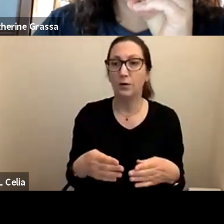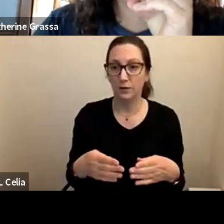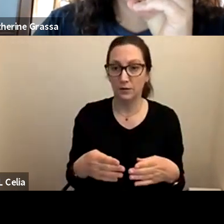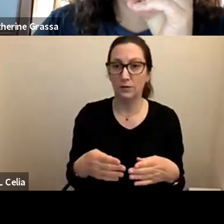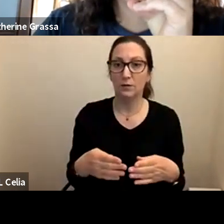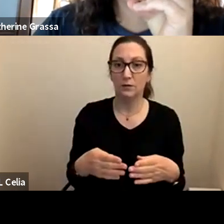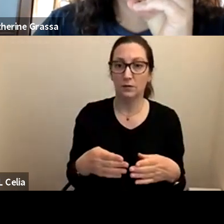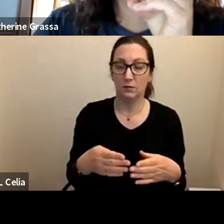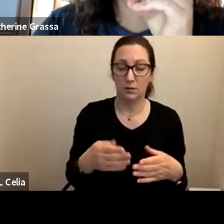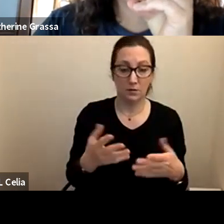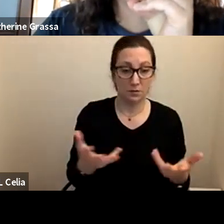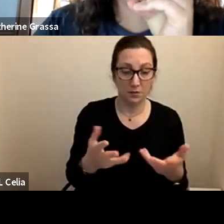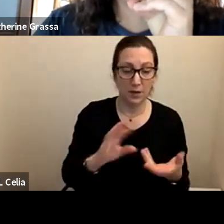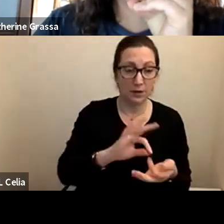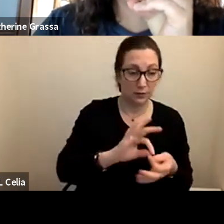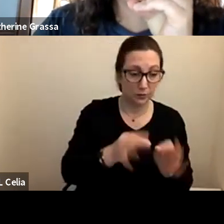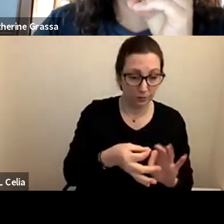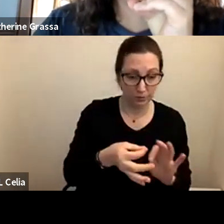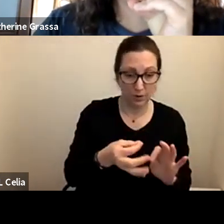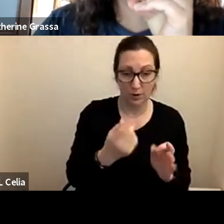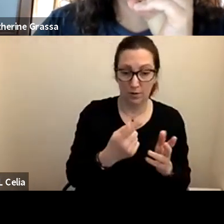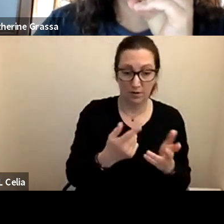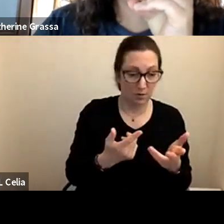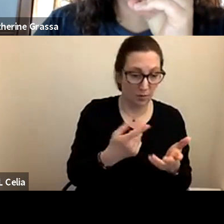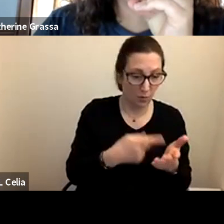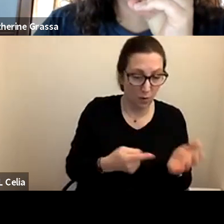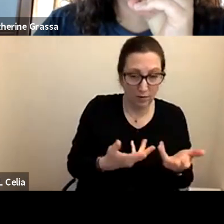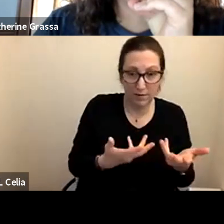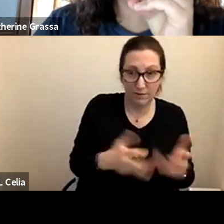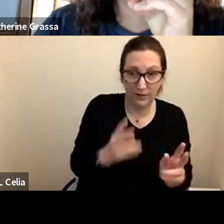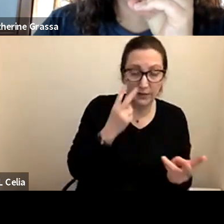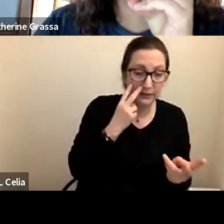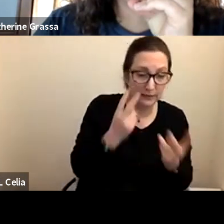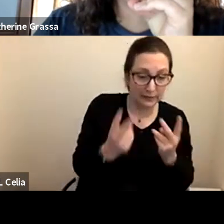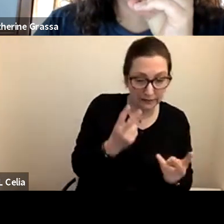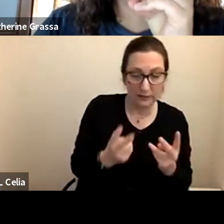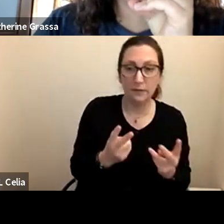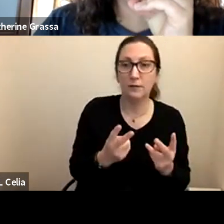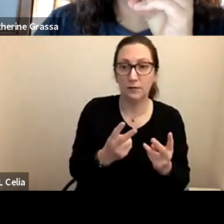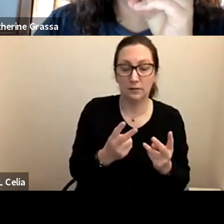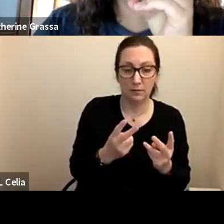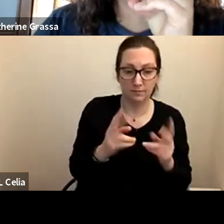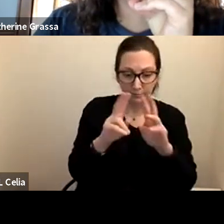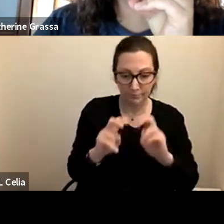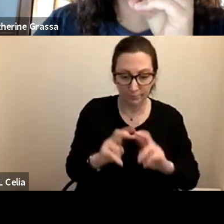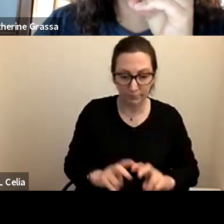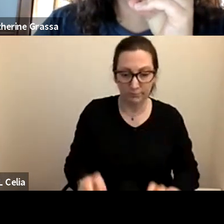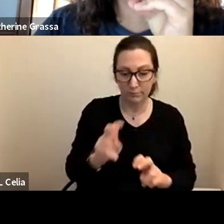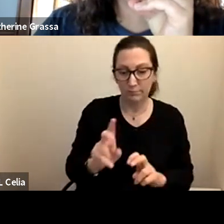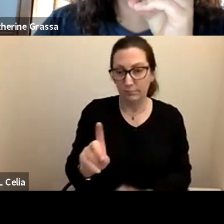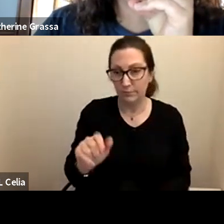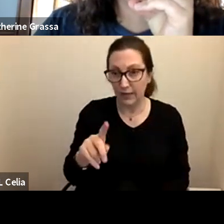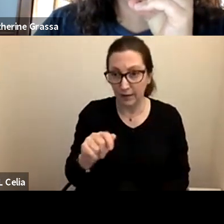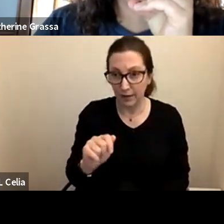interpreting what we've heard, what we've seen, what the data has shown us, and coming up with